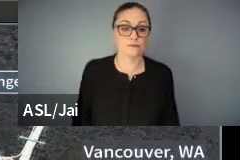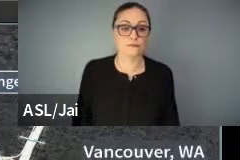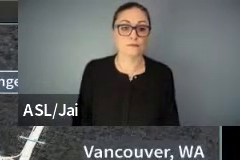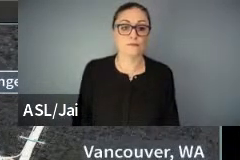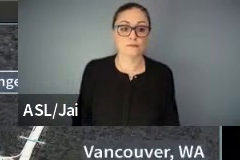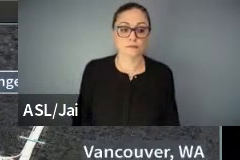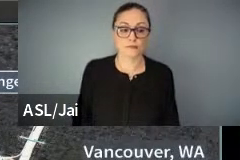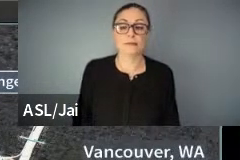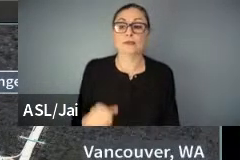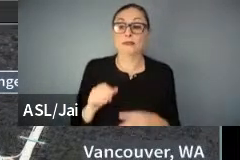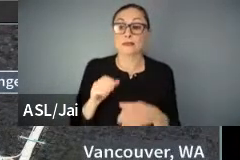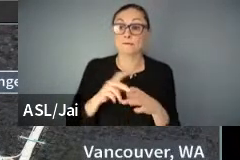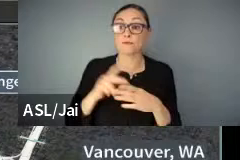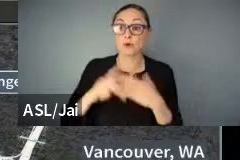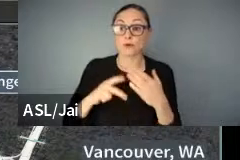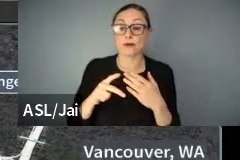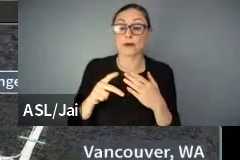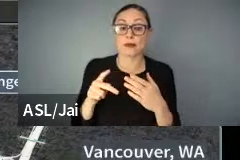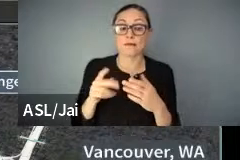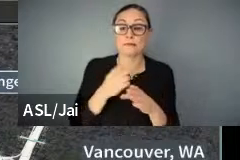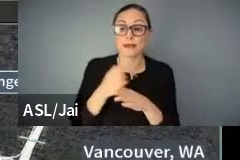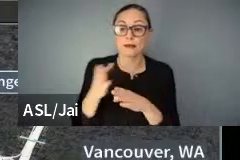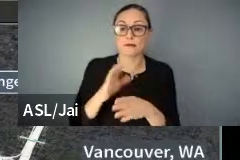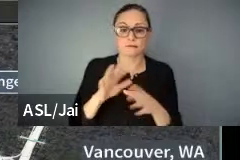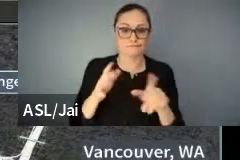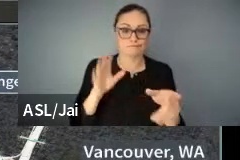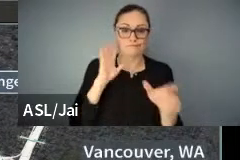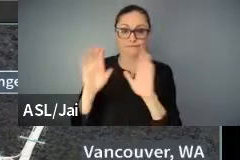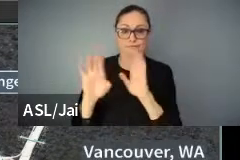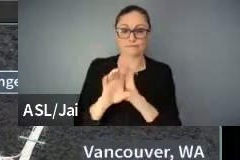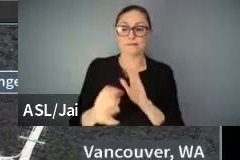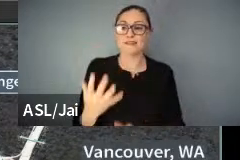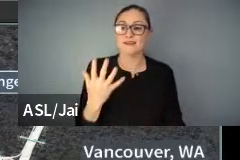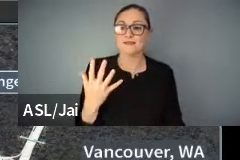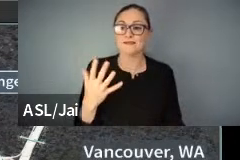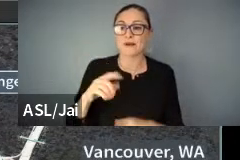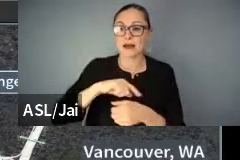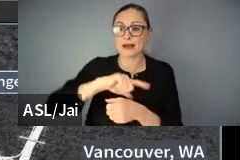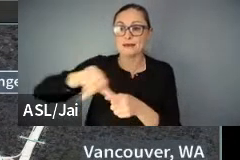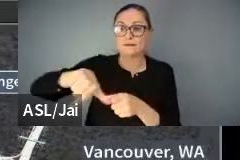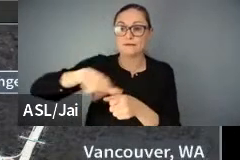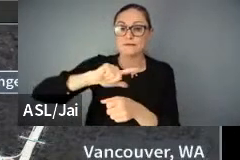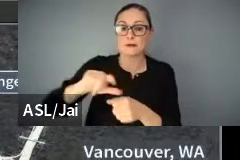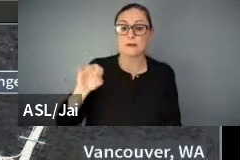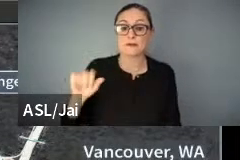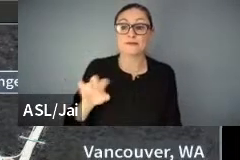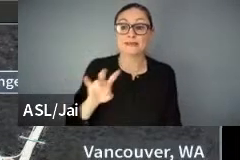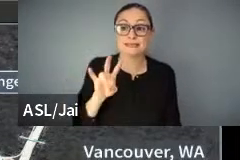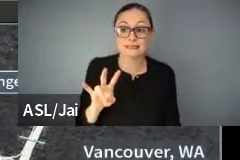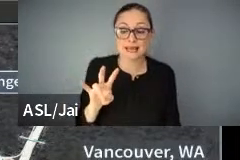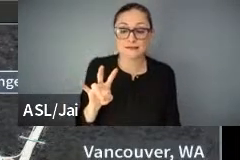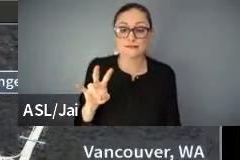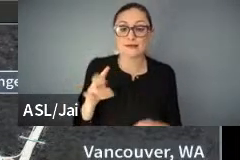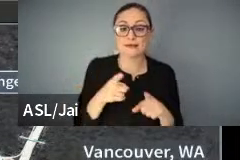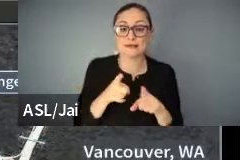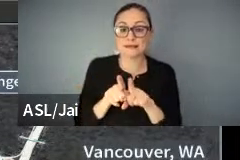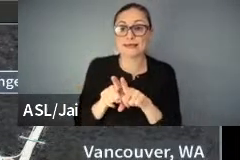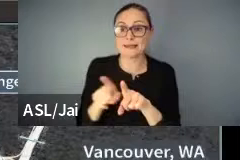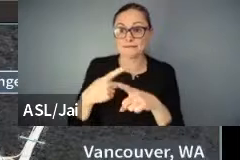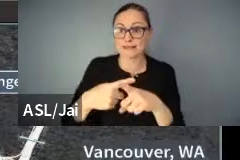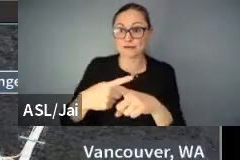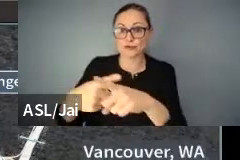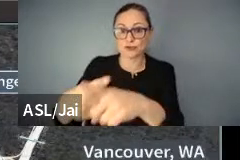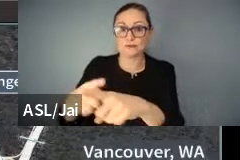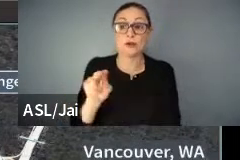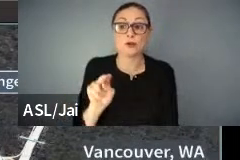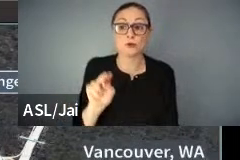In the program area, this is an overall graphic of the 5 miles. We have 7 interchanges. North is to the top of the screen.